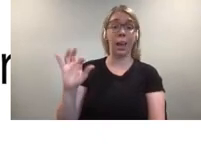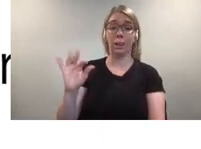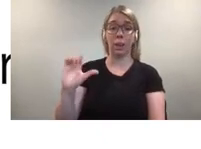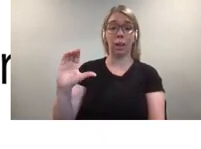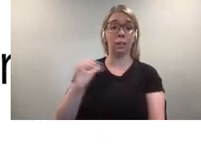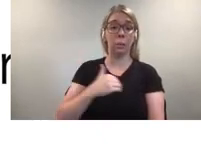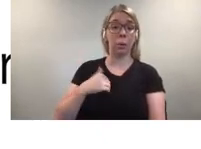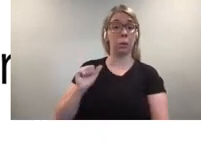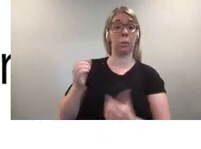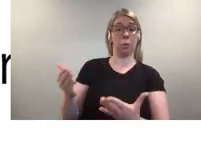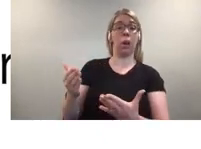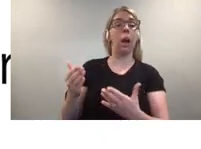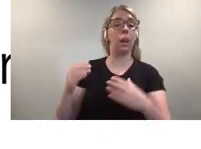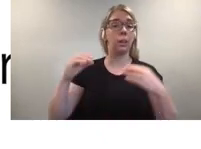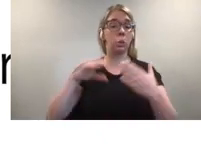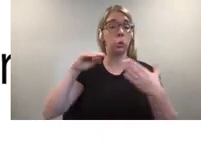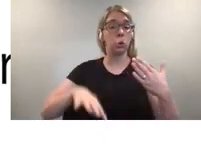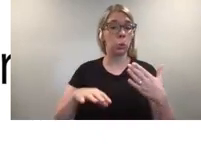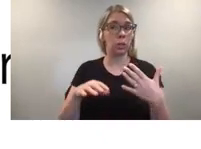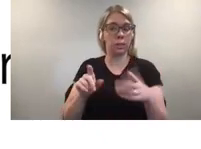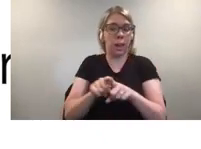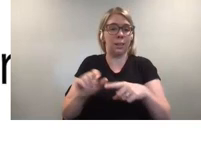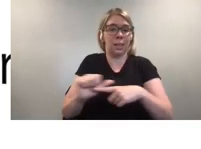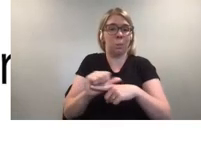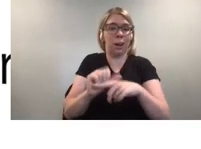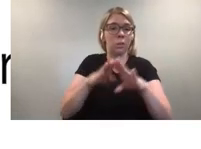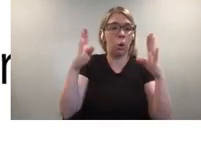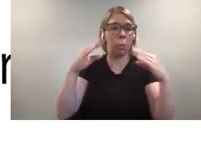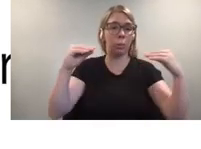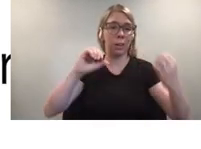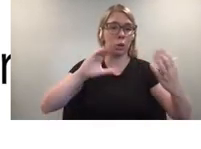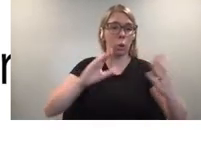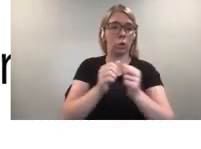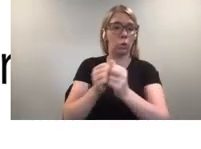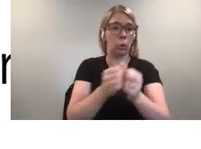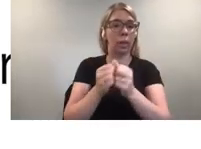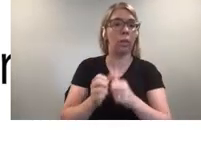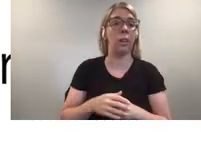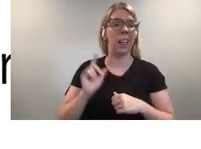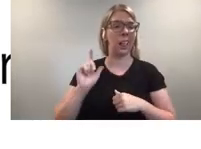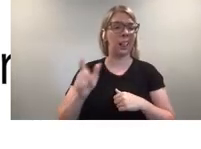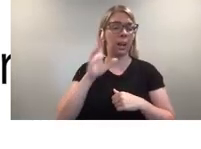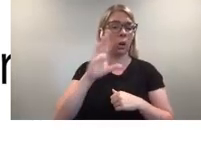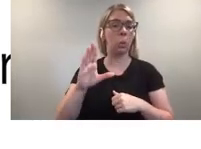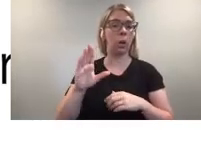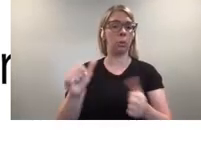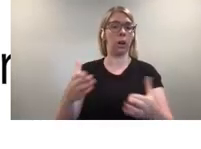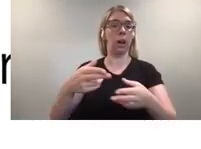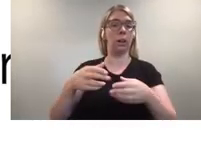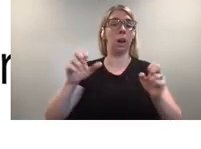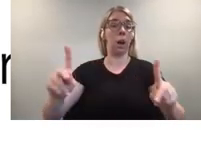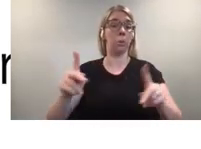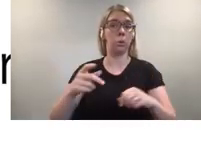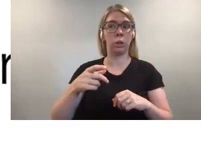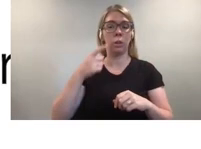students as they practice open pedagogy together. Later on, we'll give you the opportunity to complete a brief anonymous survey to tell us what else you